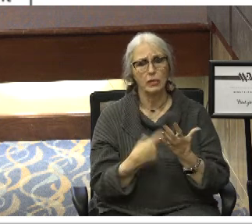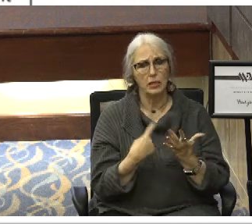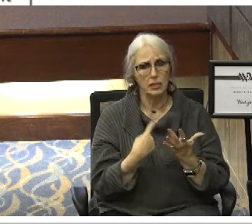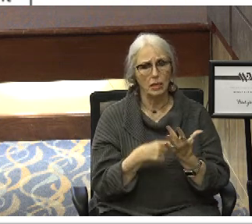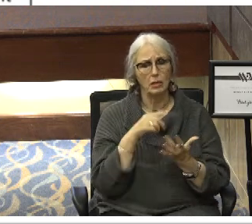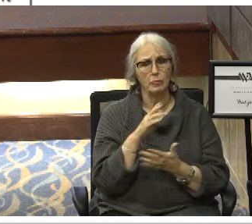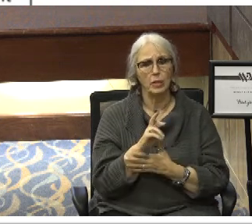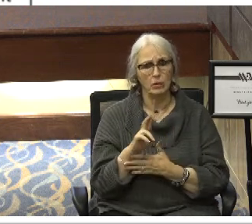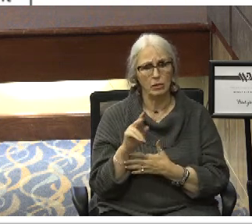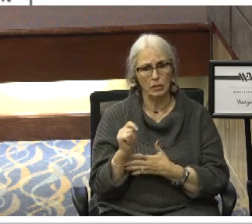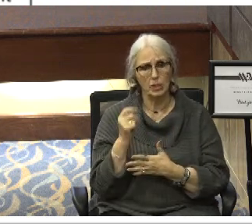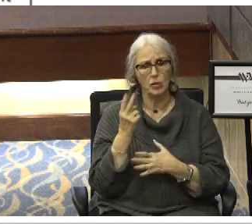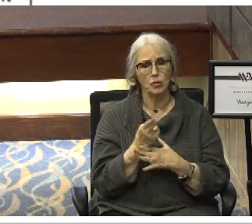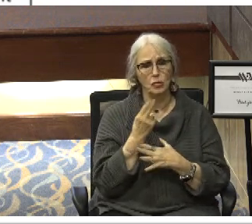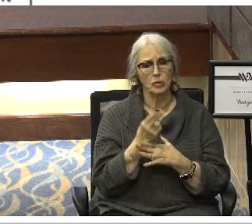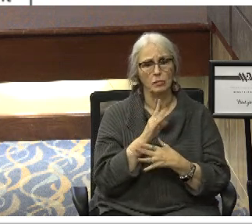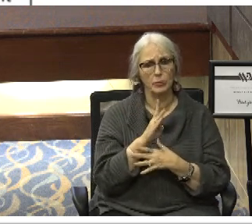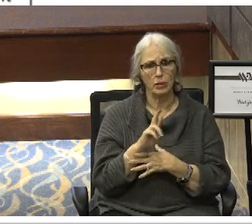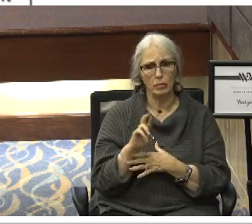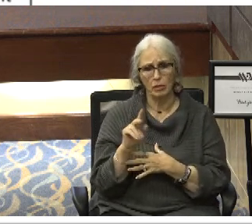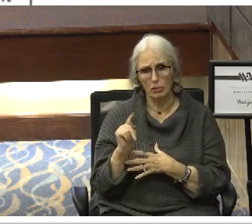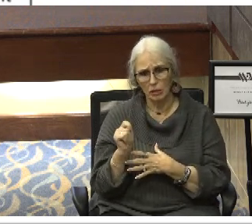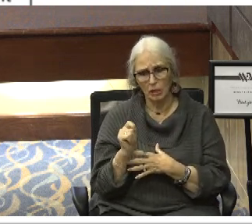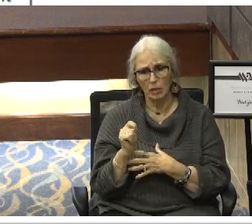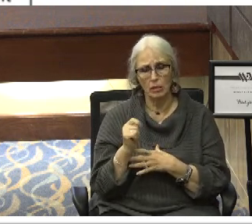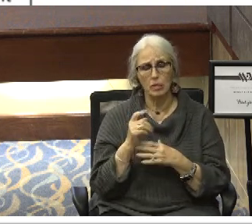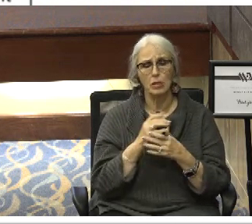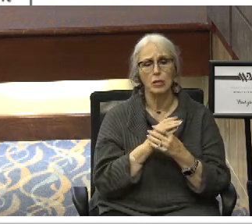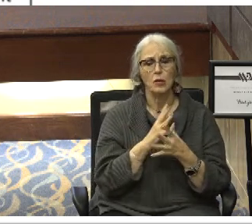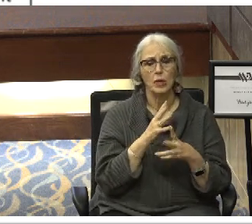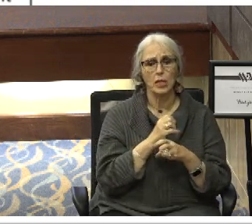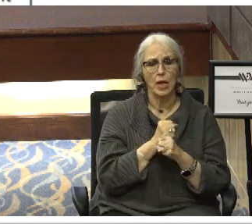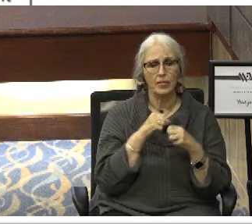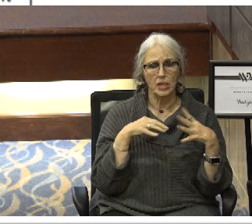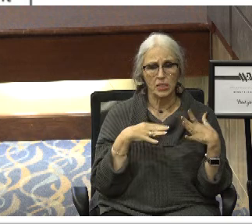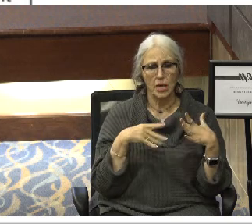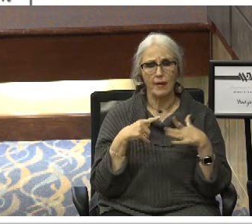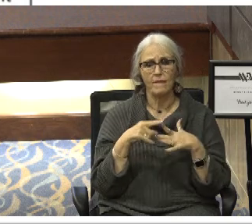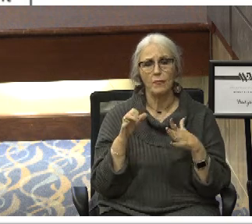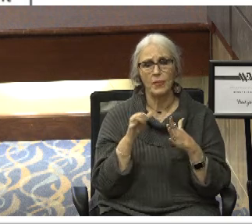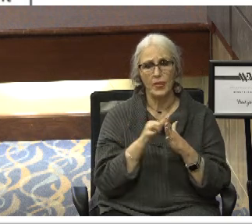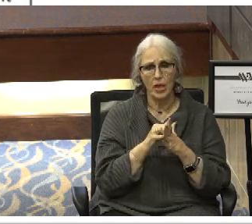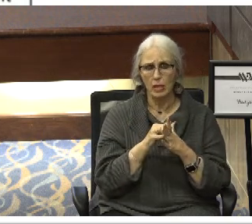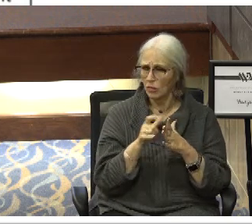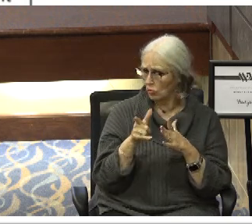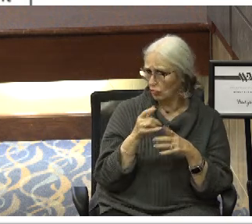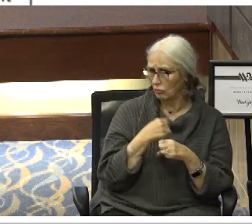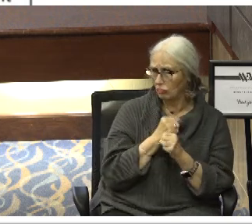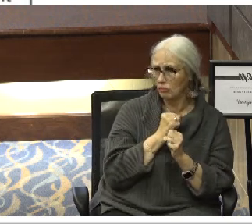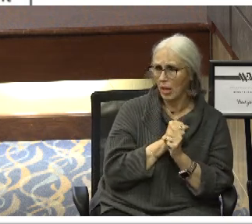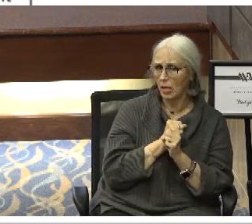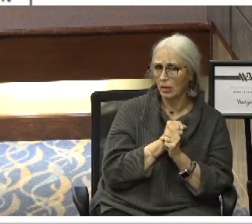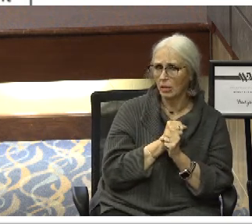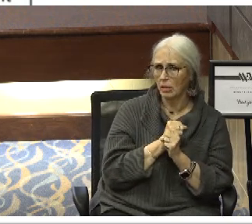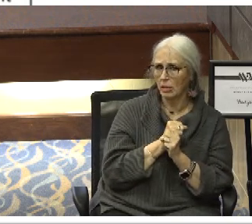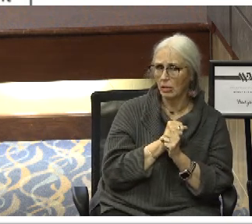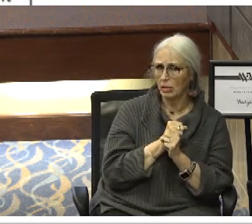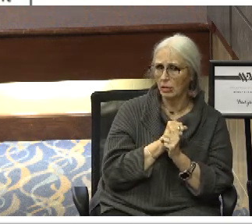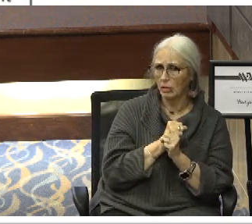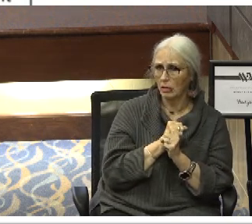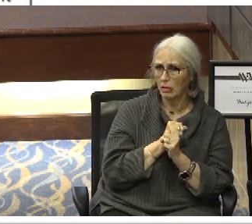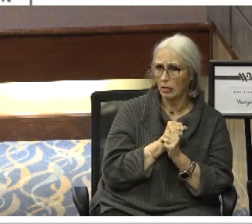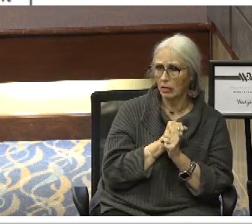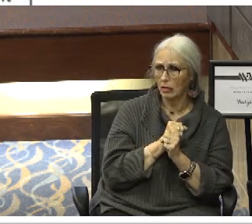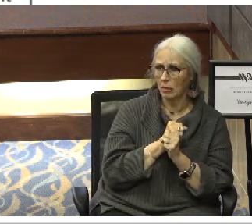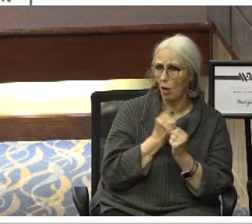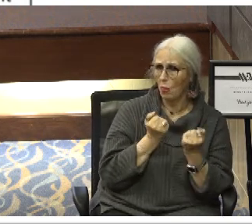BRT and utilizing the BRT and gotten the alignment study for the BRT. So are you making or maybe you're going to get to this, but are you going to